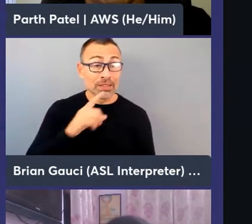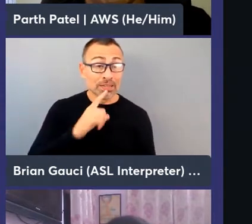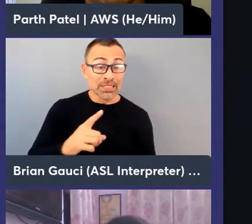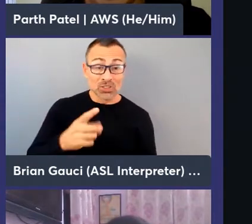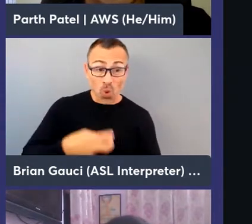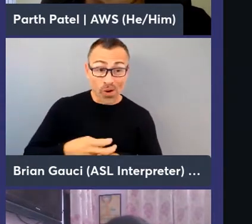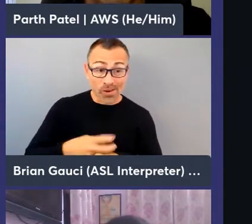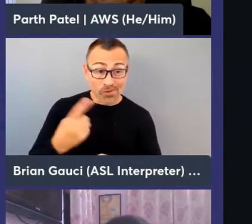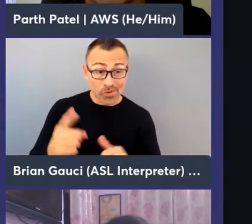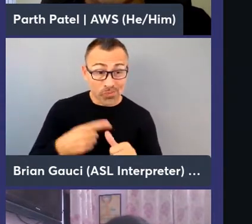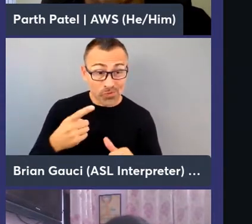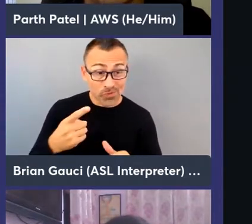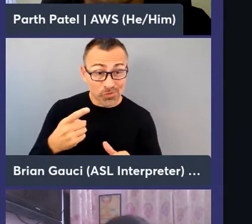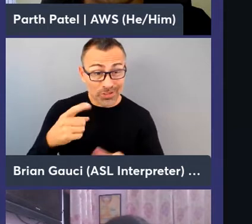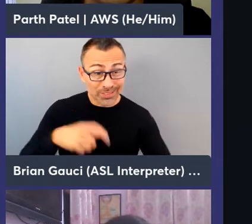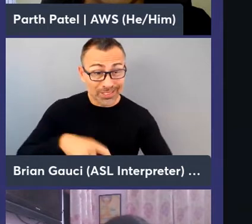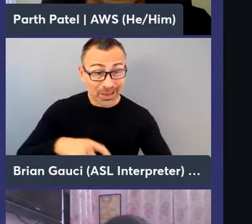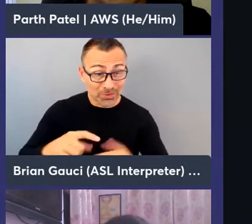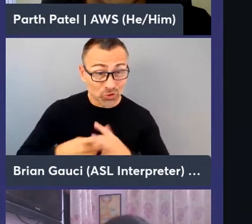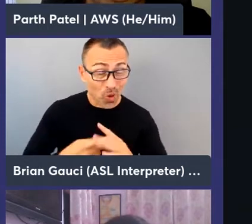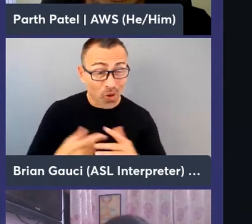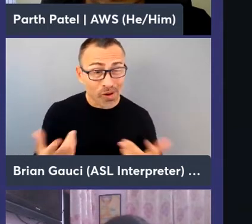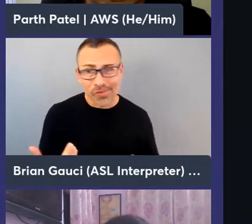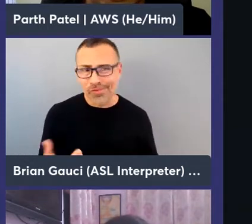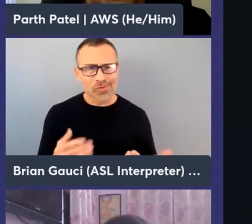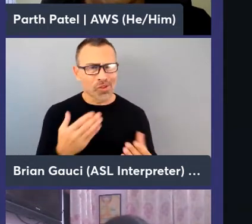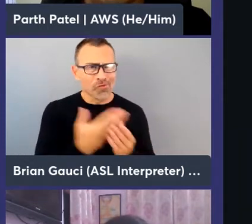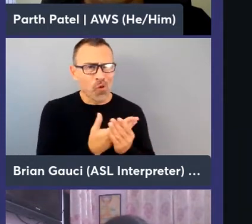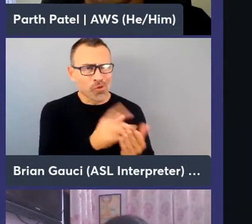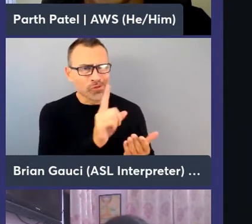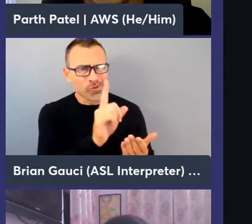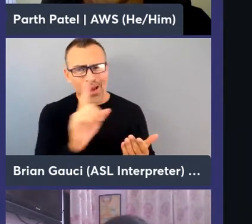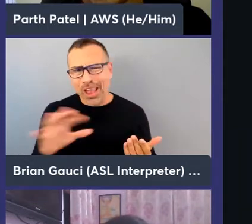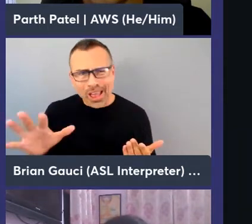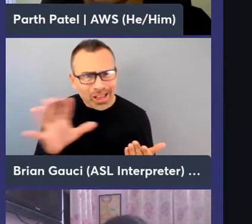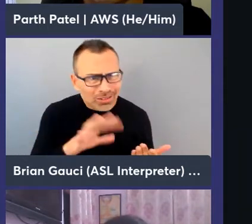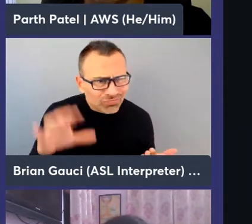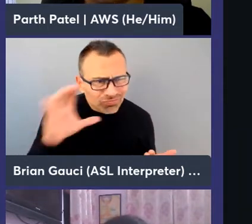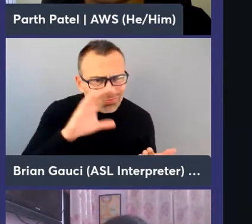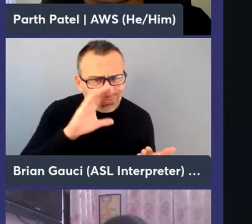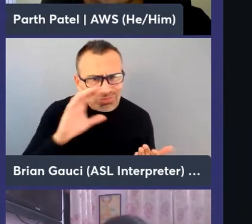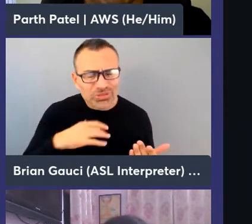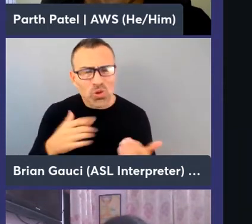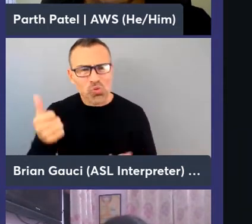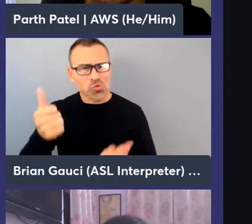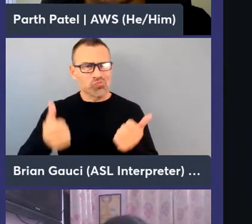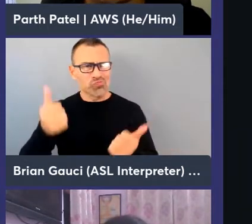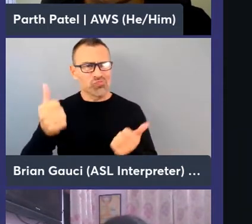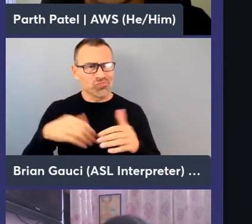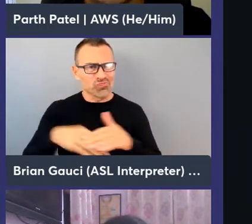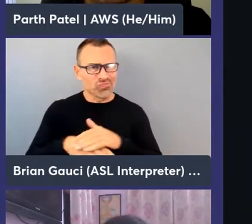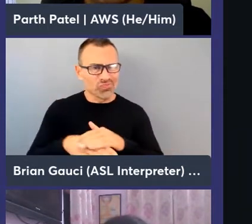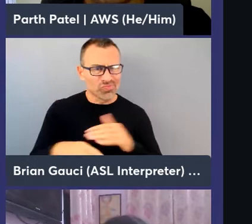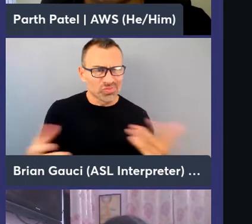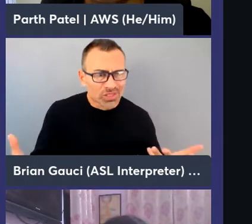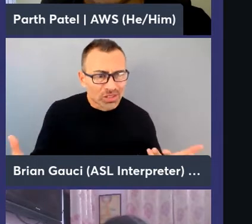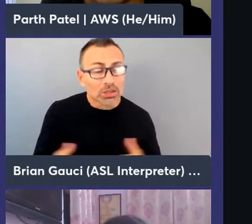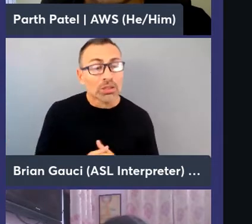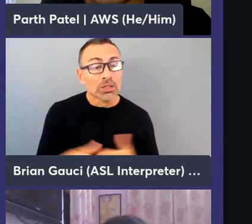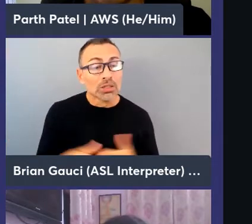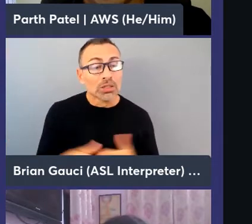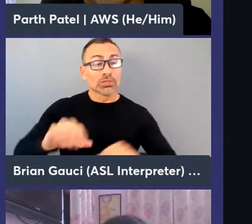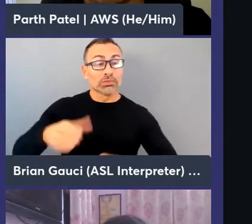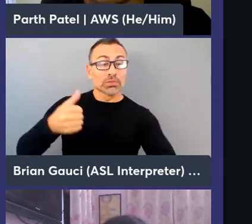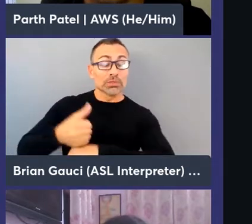time. Where is the folder? Which folder that you need to access? Mm-hmm. We are trying to come up with a sample so that it will be